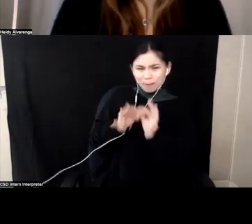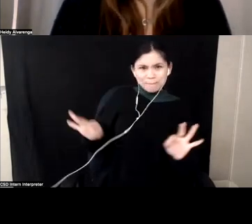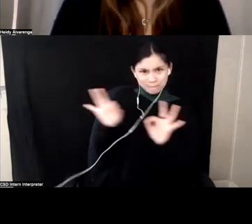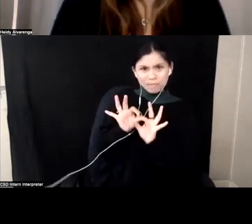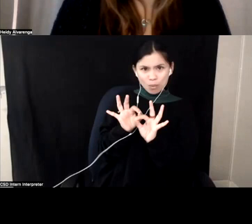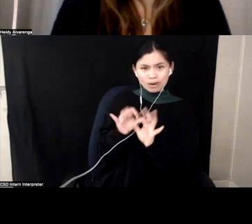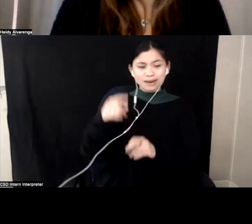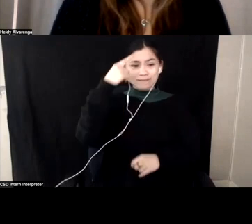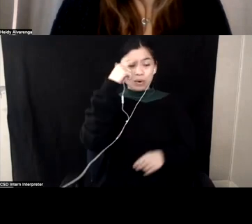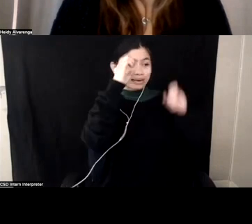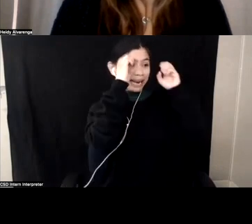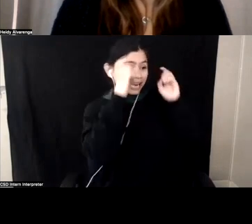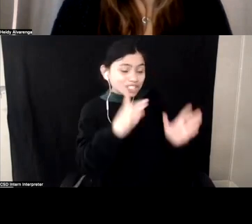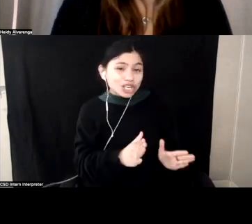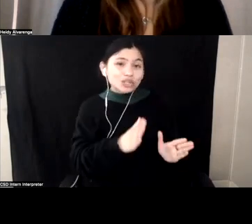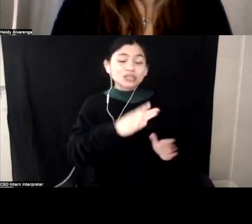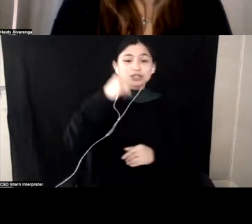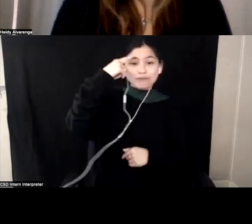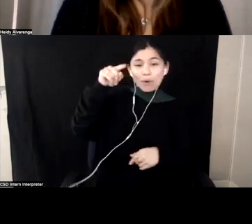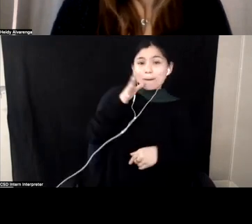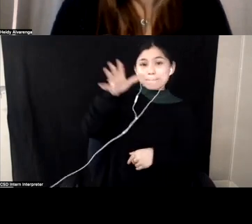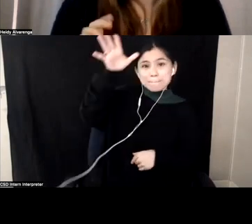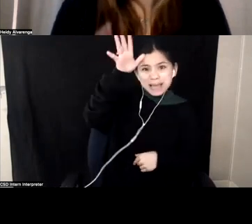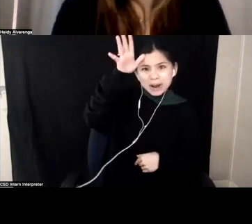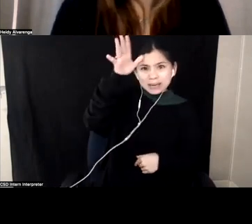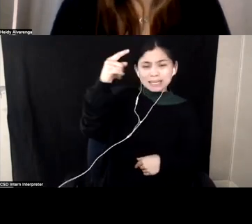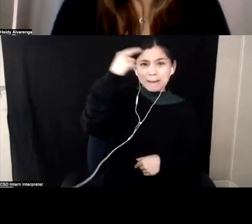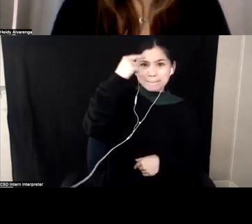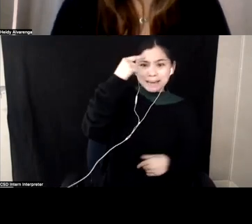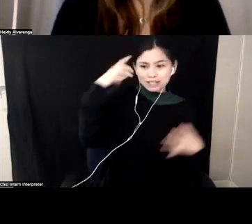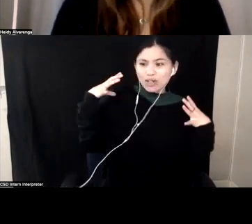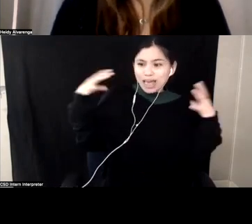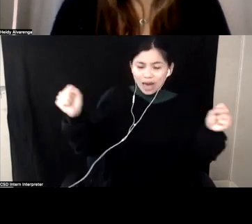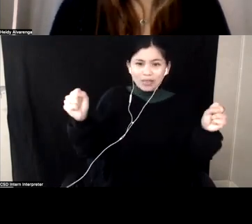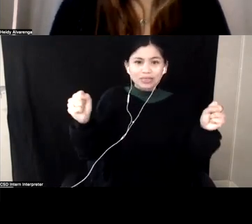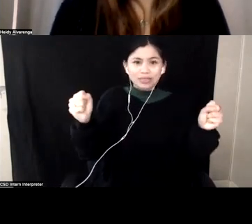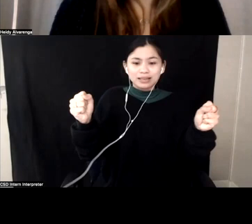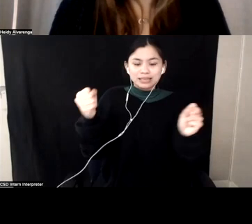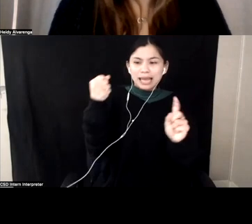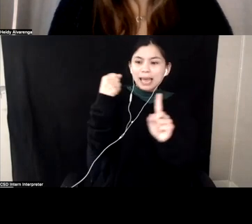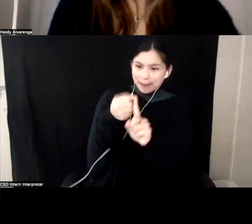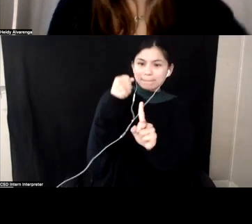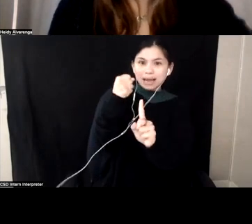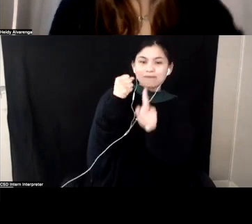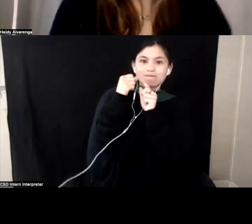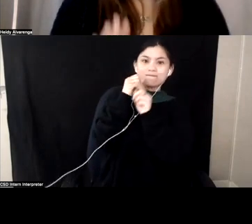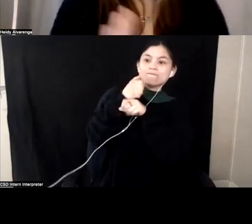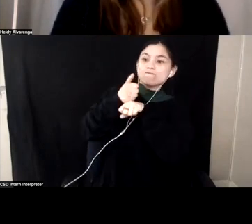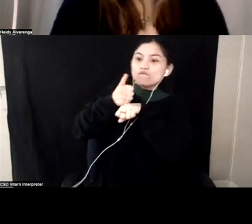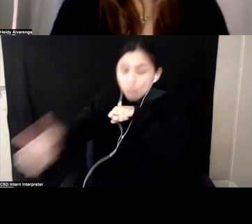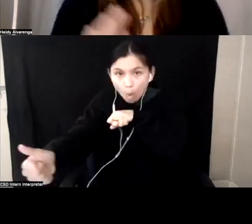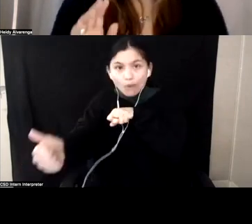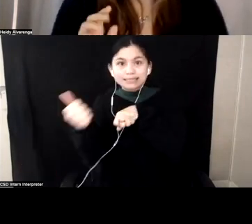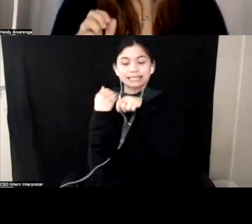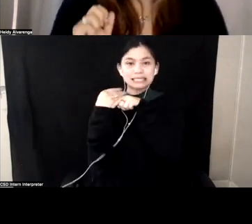to understand mental health effects of forced assimilation, which is typically what happens. We're